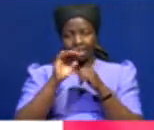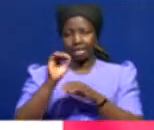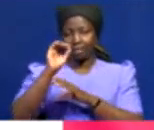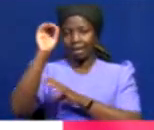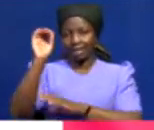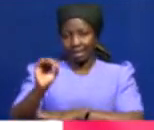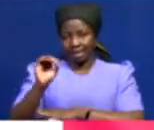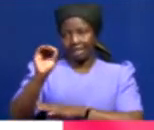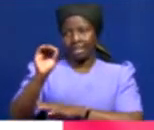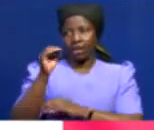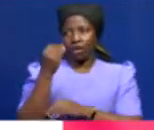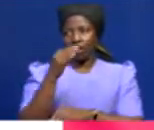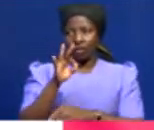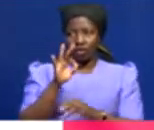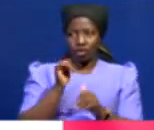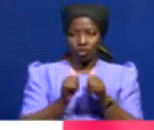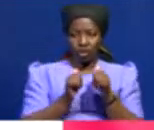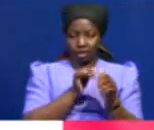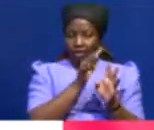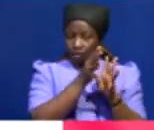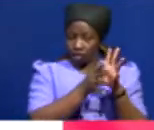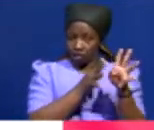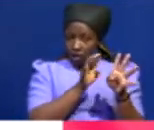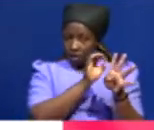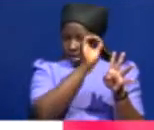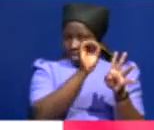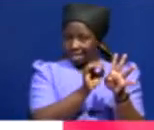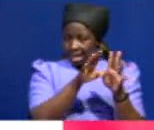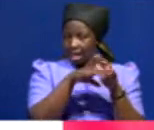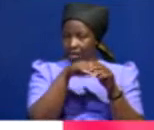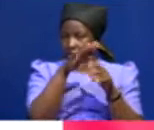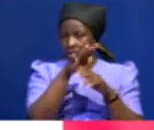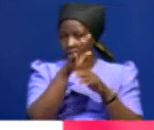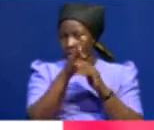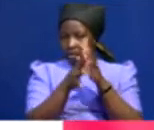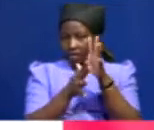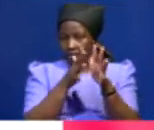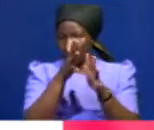80% of which 44 out of 55